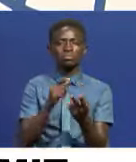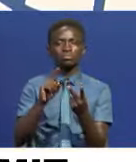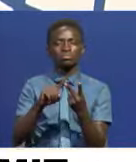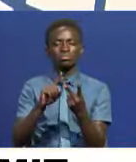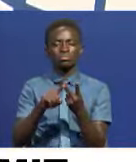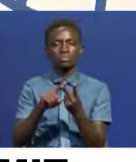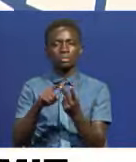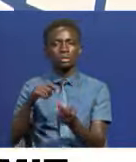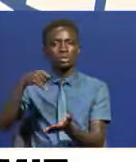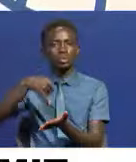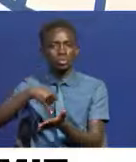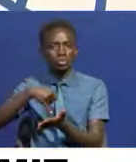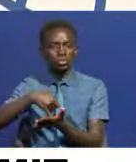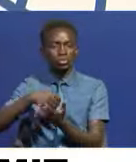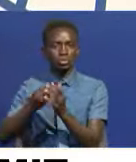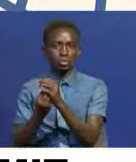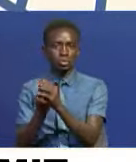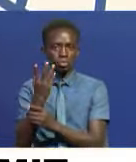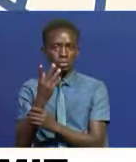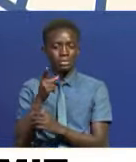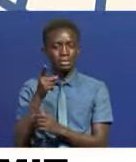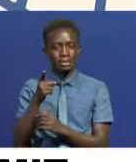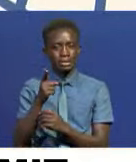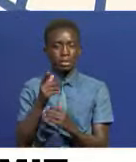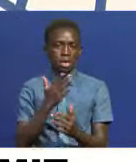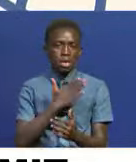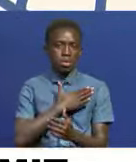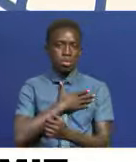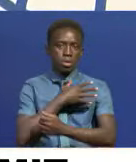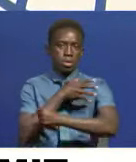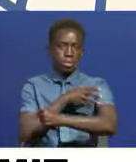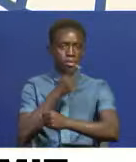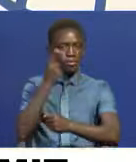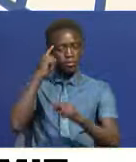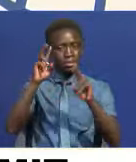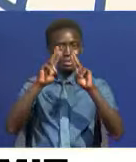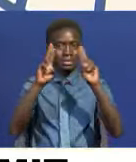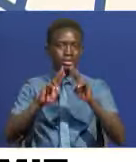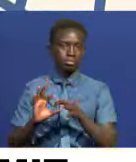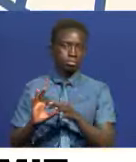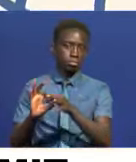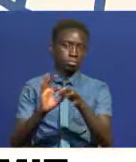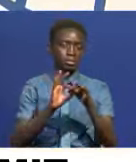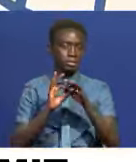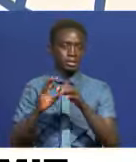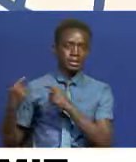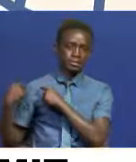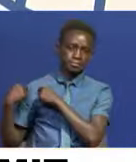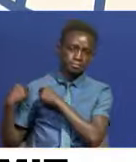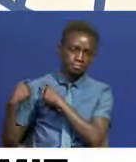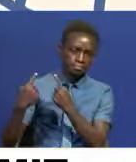power of international cooperation. Over the years, it has played a pivotal role